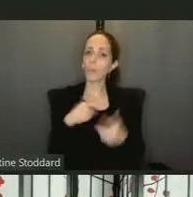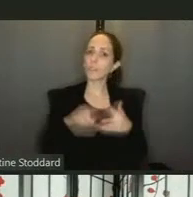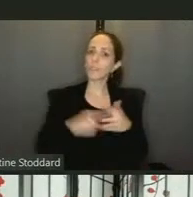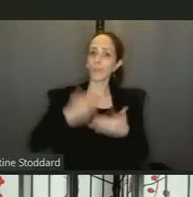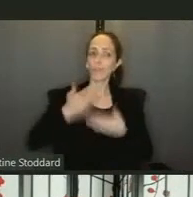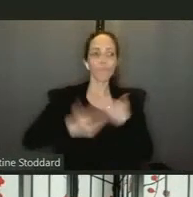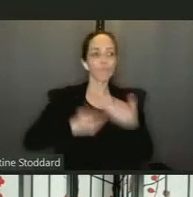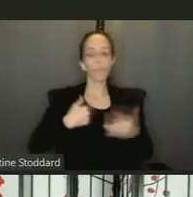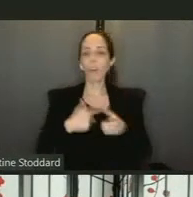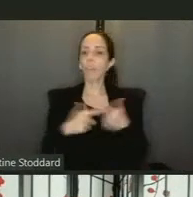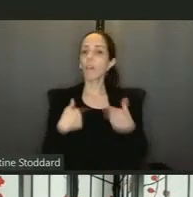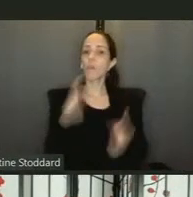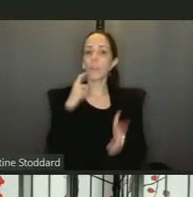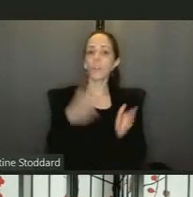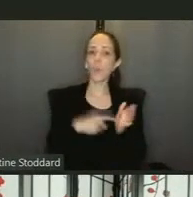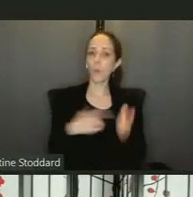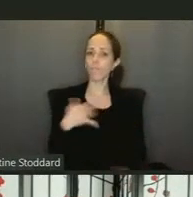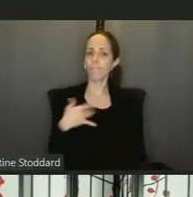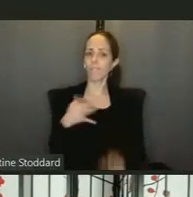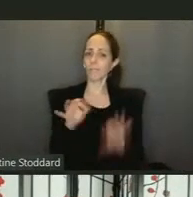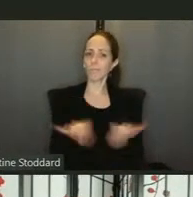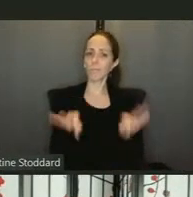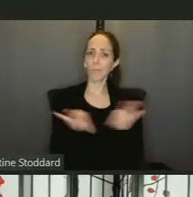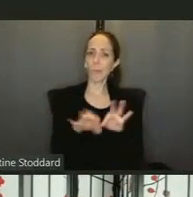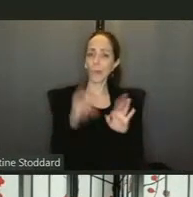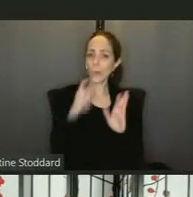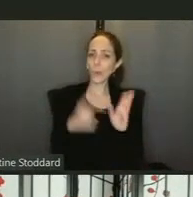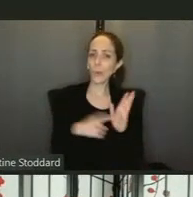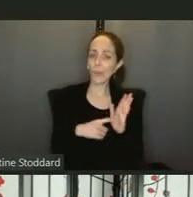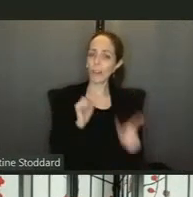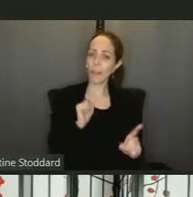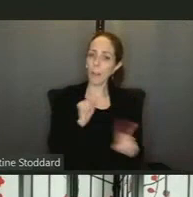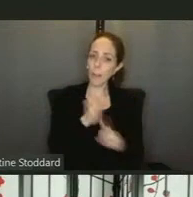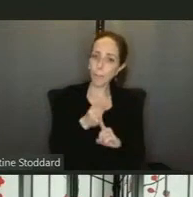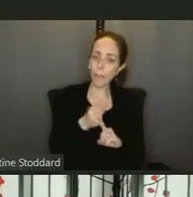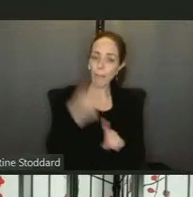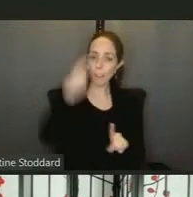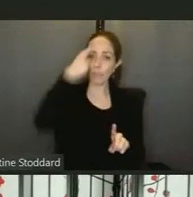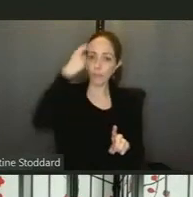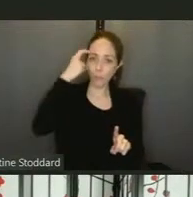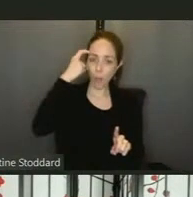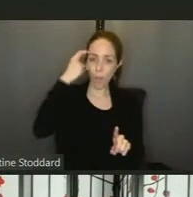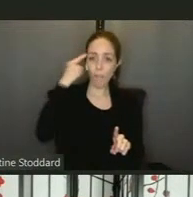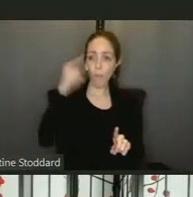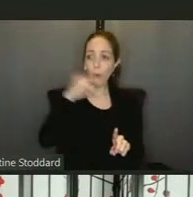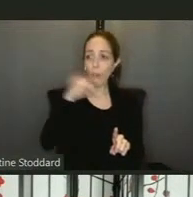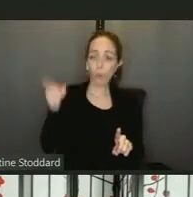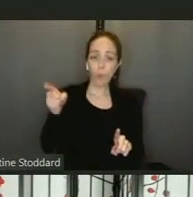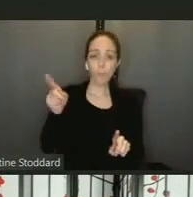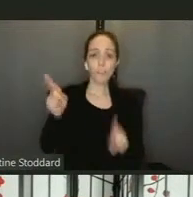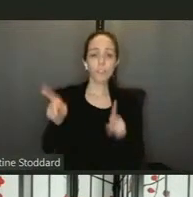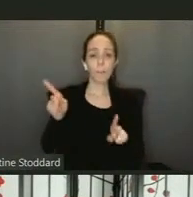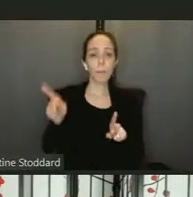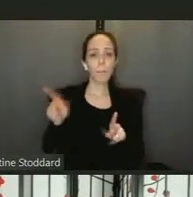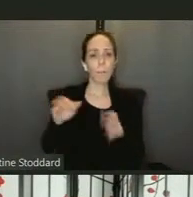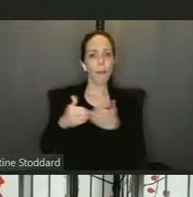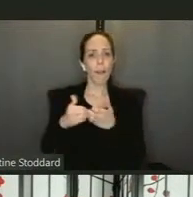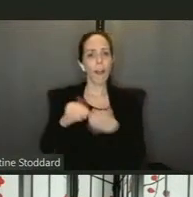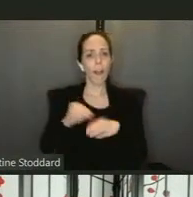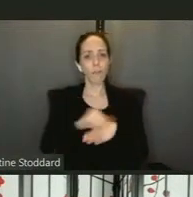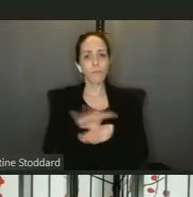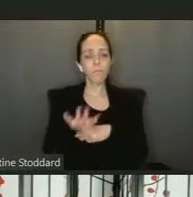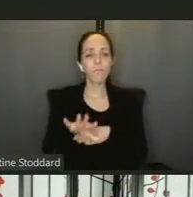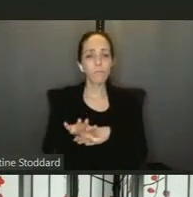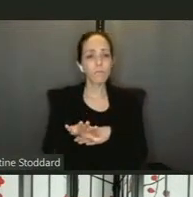that it was important to recognize the impact and the trauma of those historical implications in terms of how it affected the